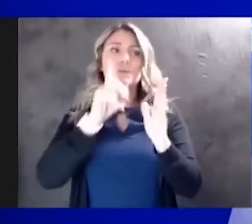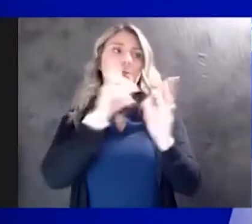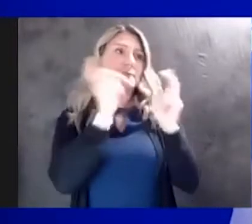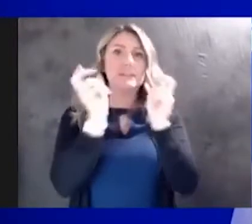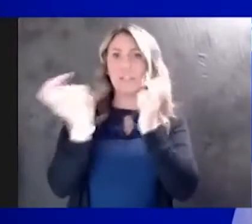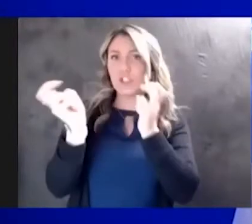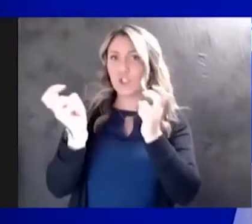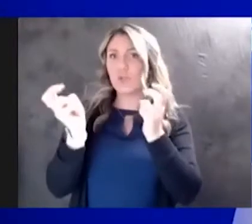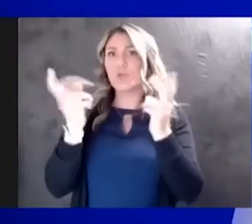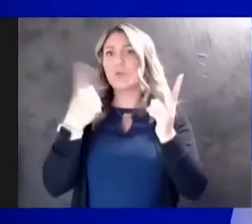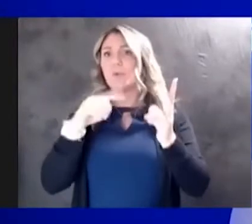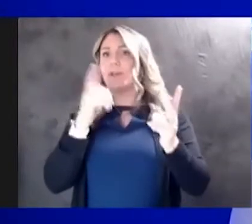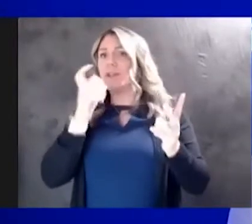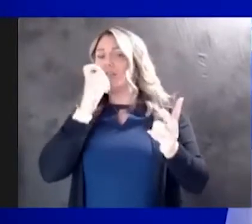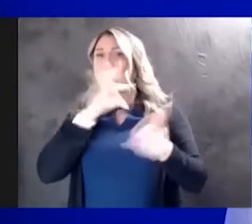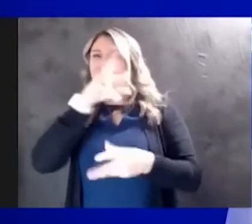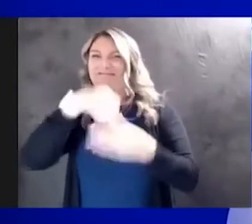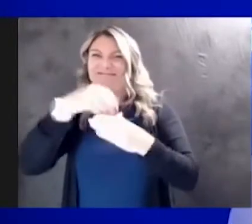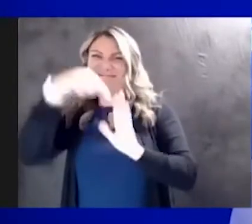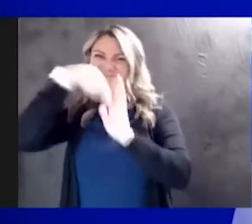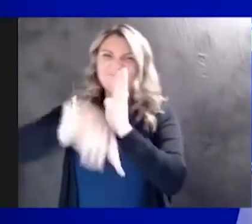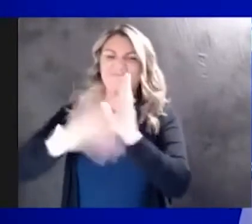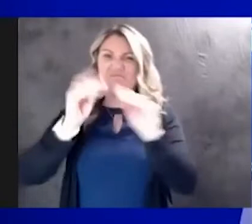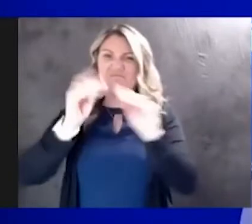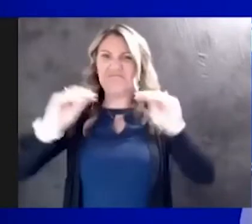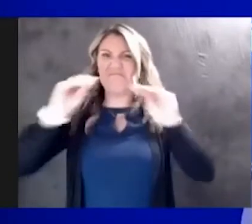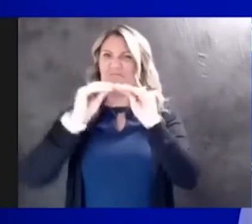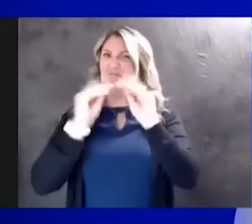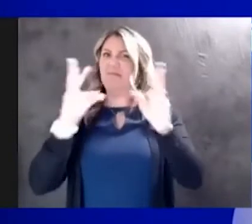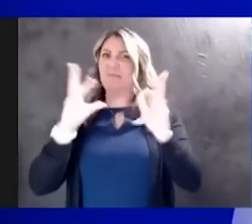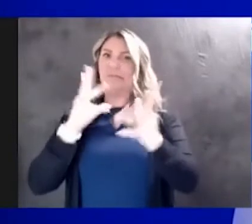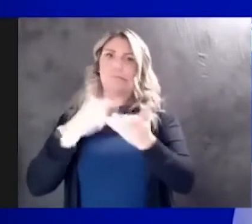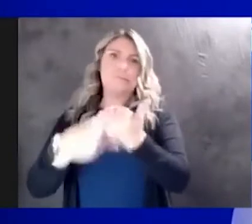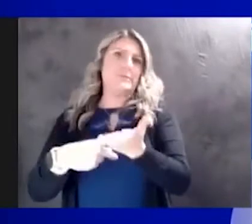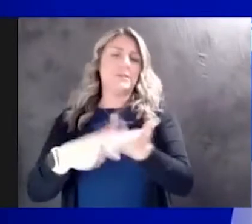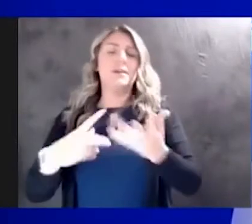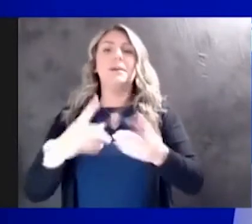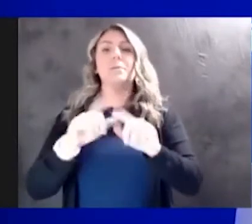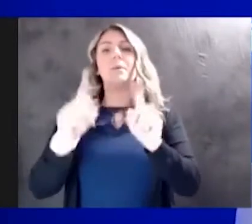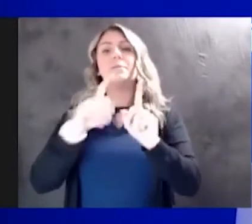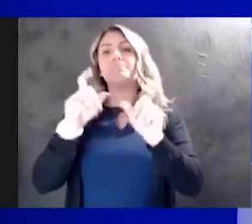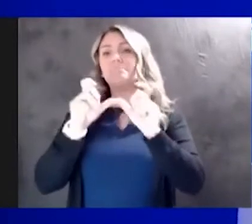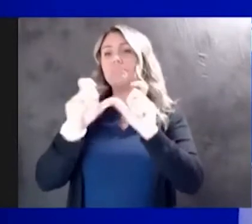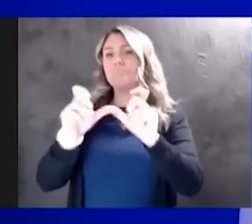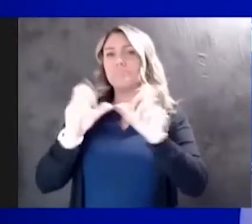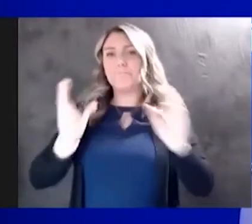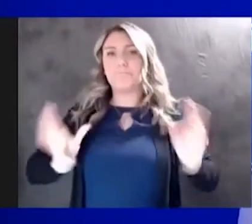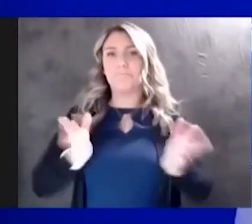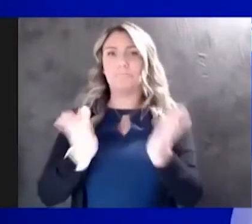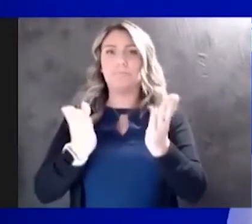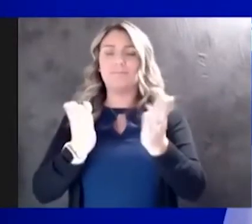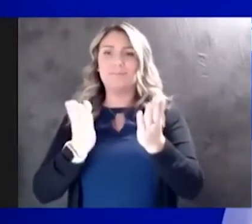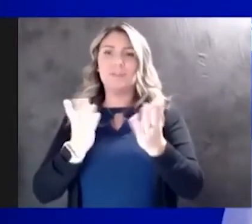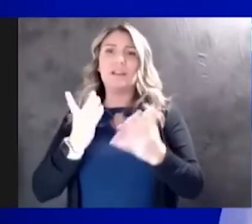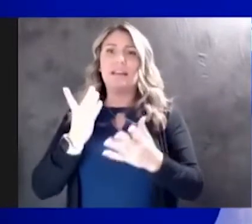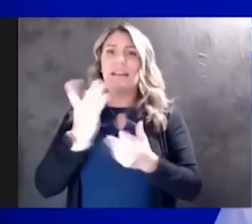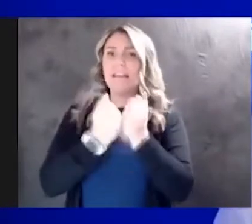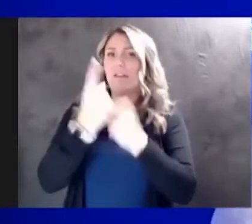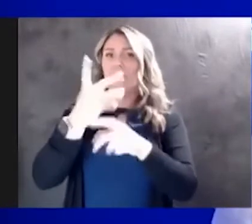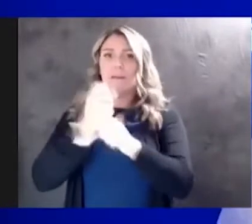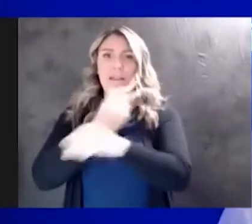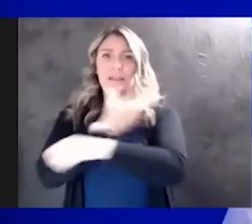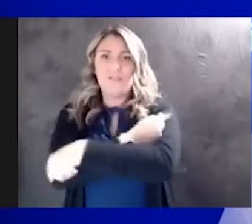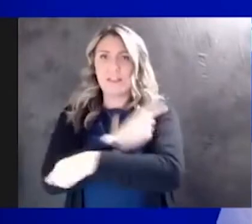we don't really get into too much. We do continue to endorse, and everybody should be getting the vaccines. As far as